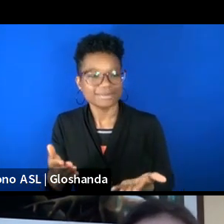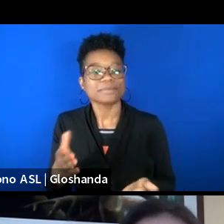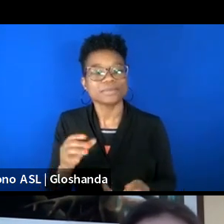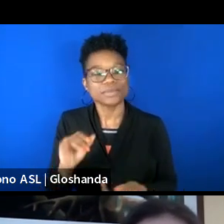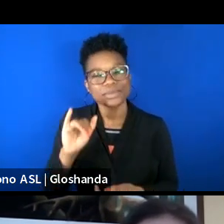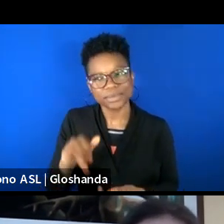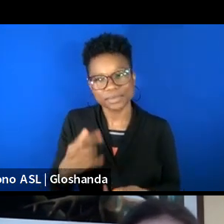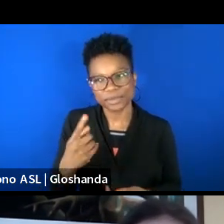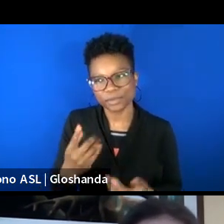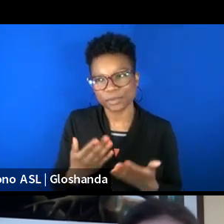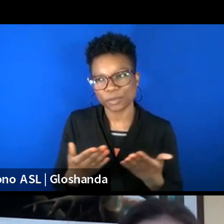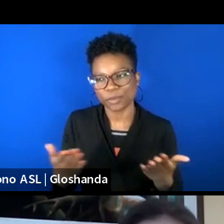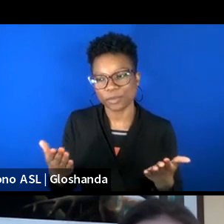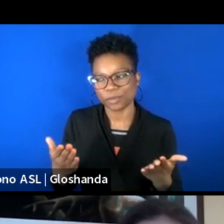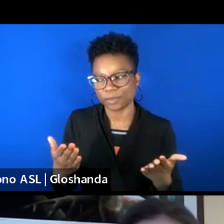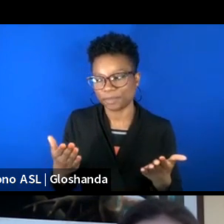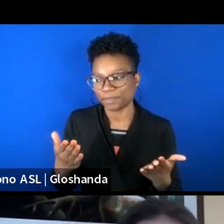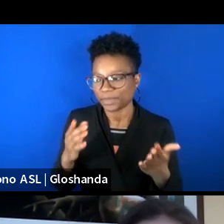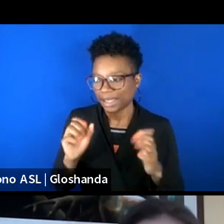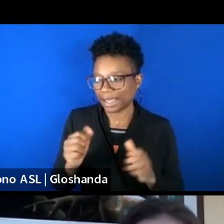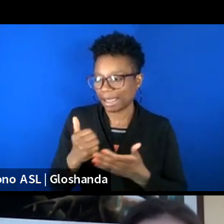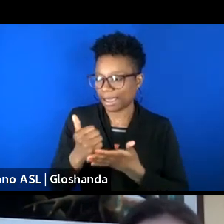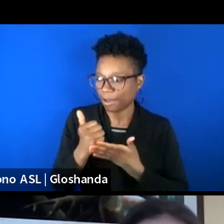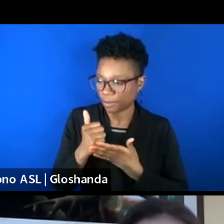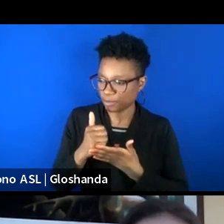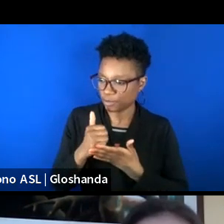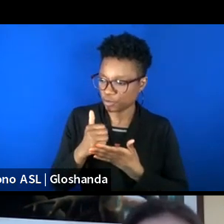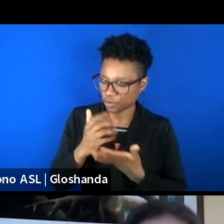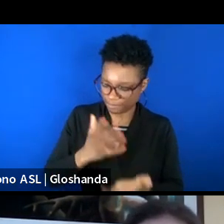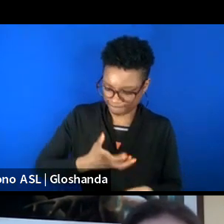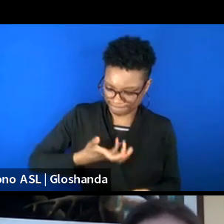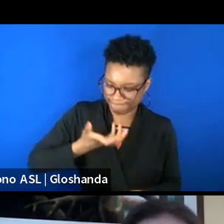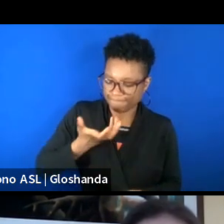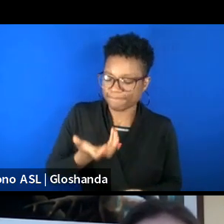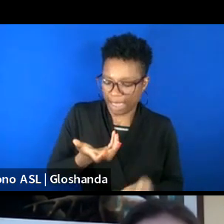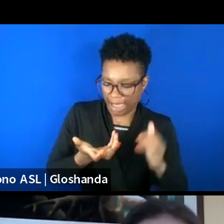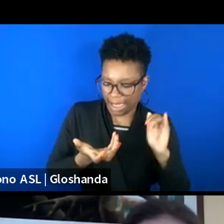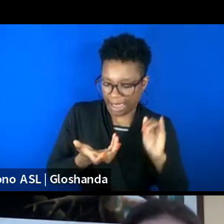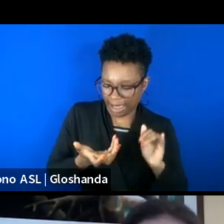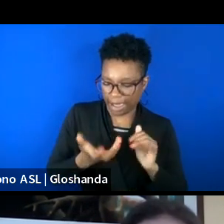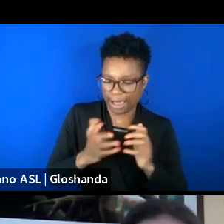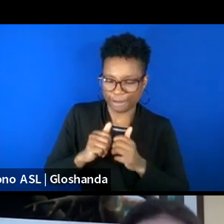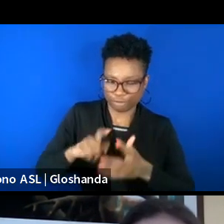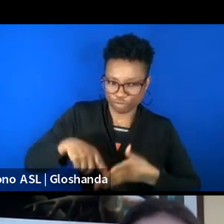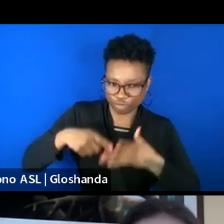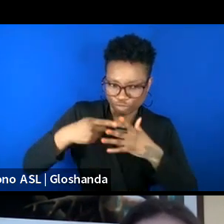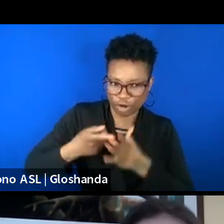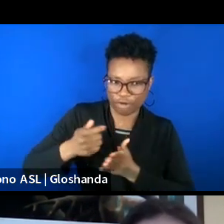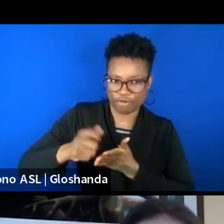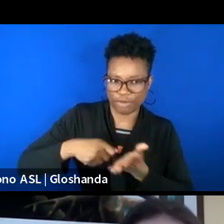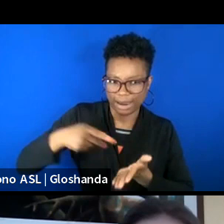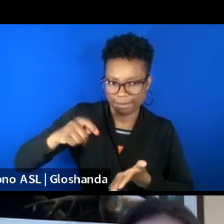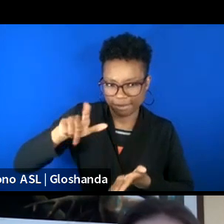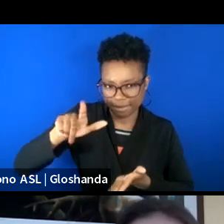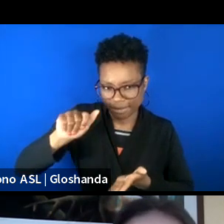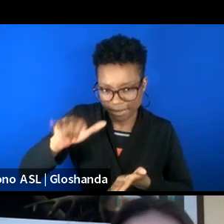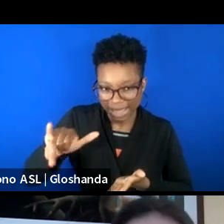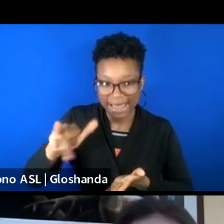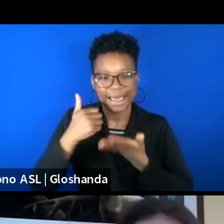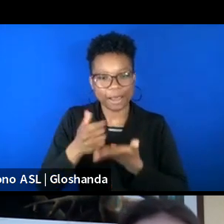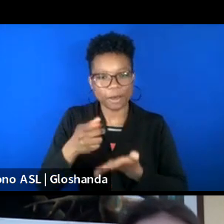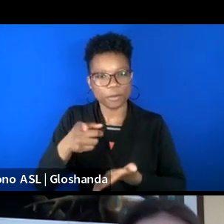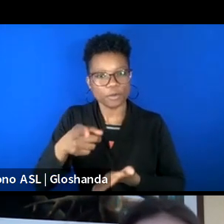looking within yourself for that starter kit so that you feel connected to that play from the